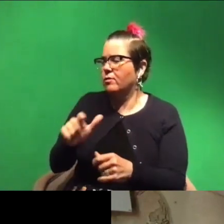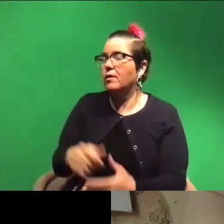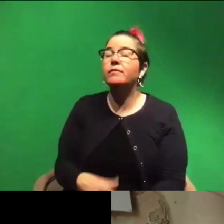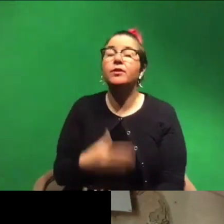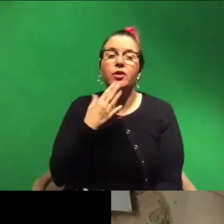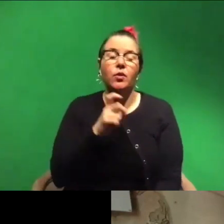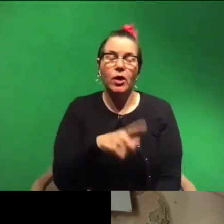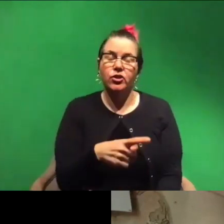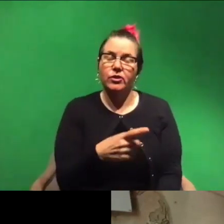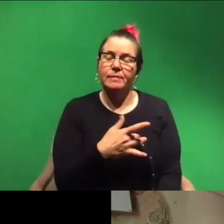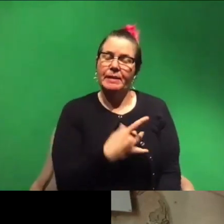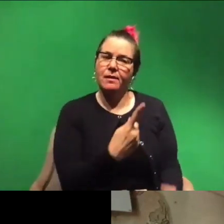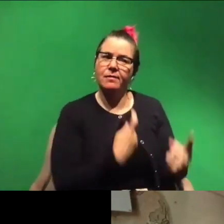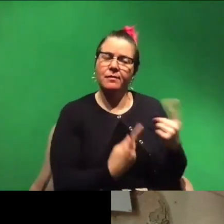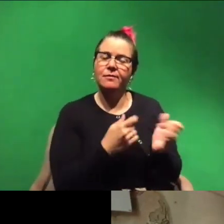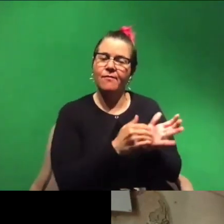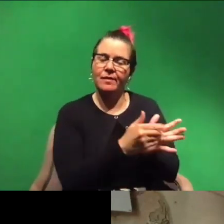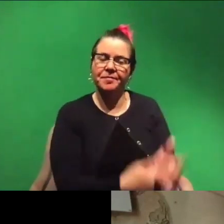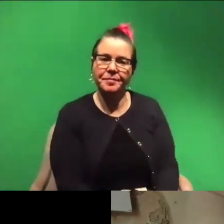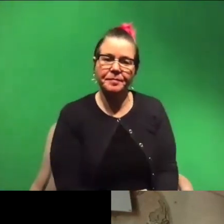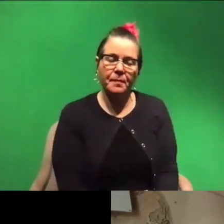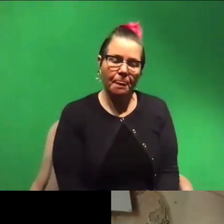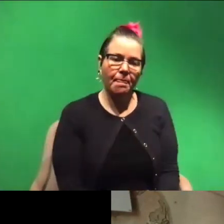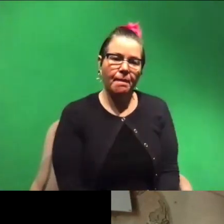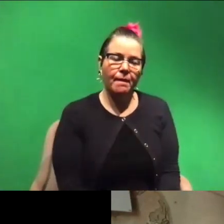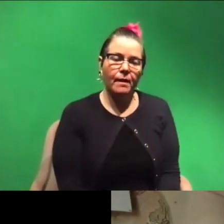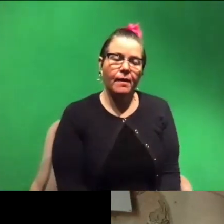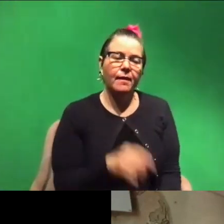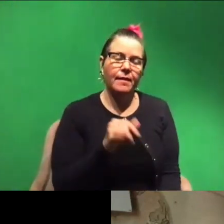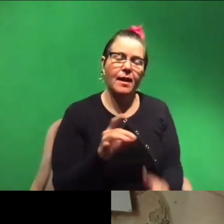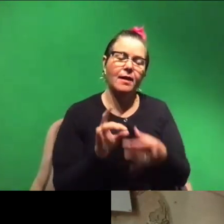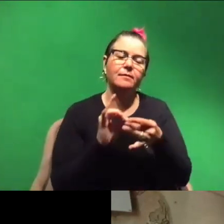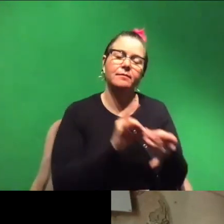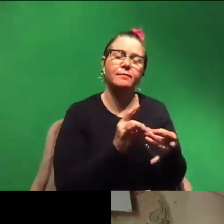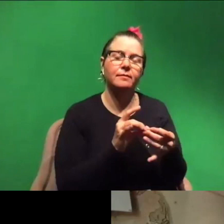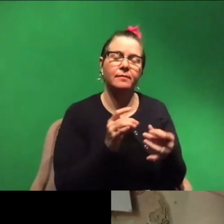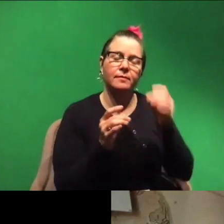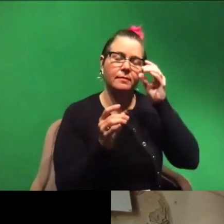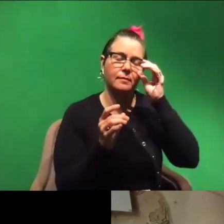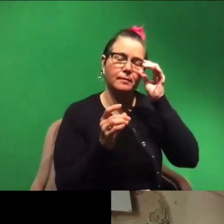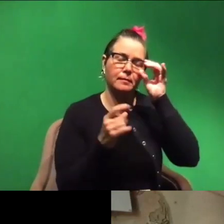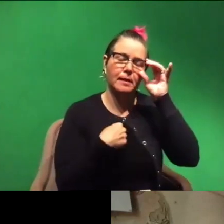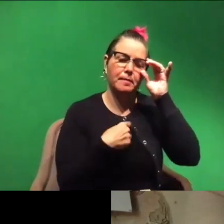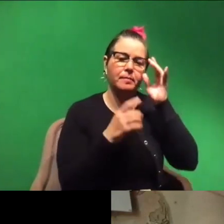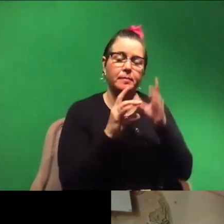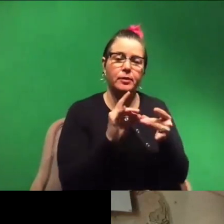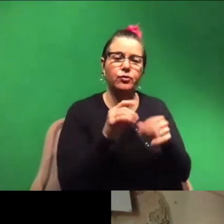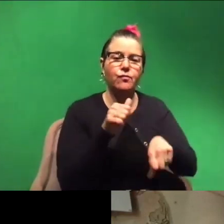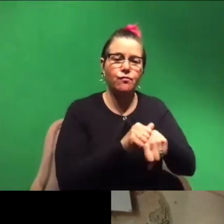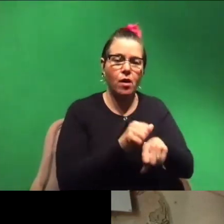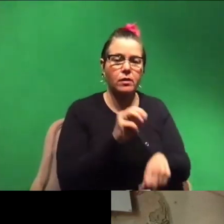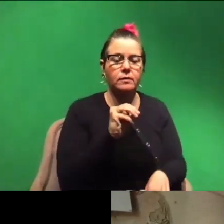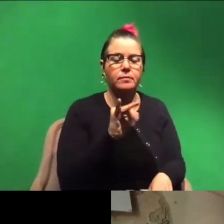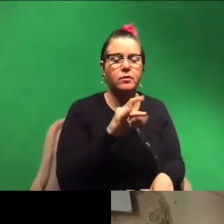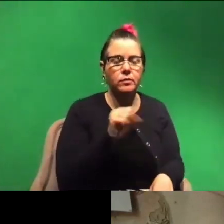get asked a lot of the time. So that kind of goes back to when I mentioned that rocks and minerals and geology